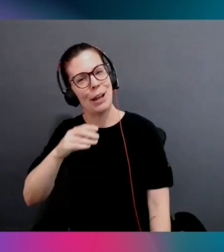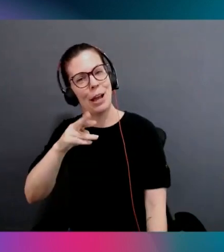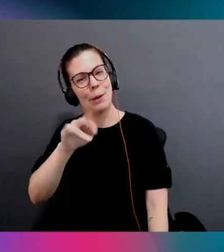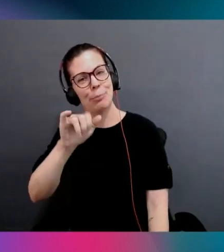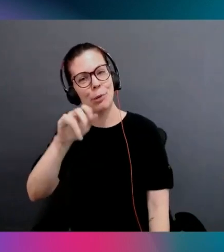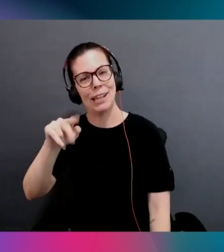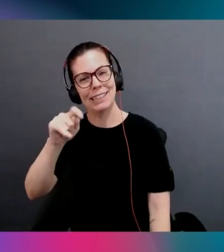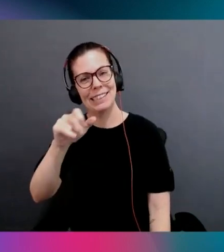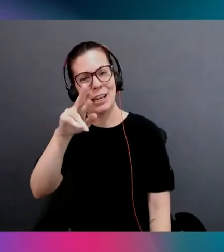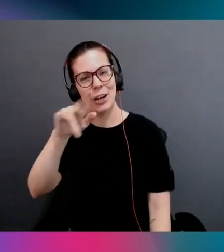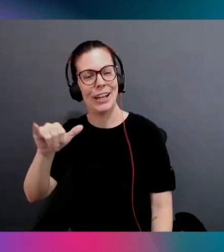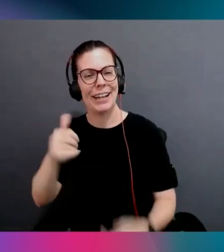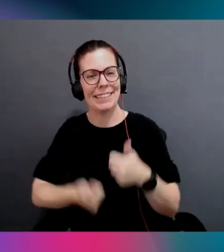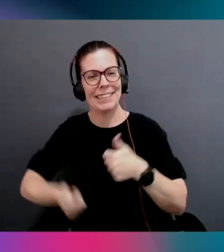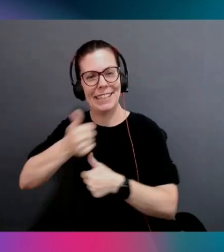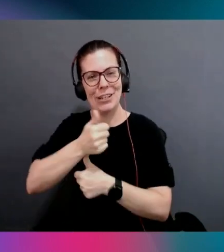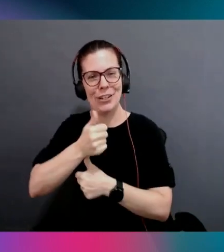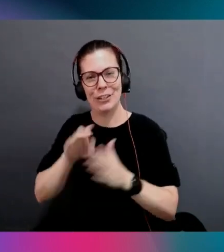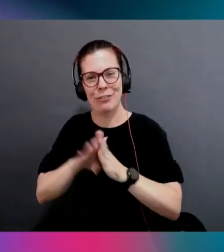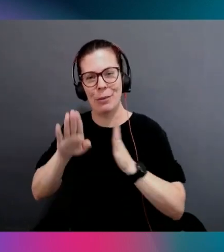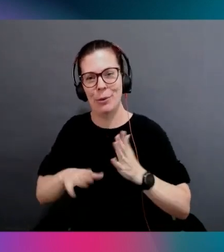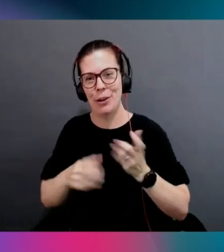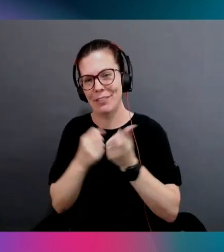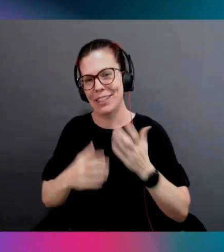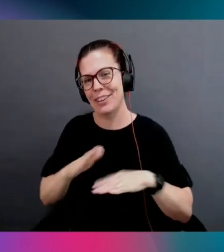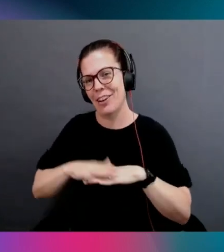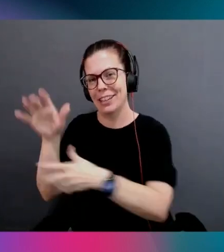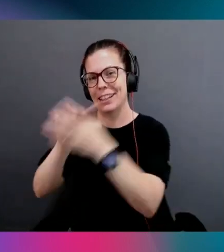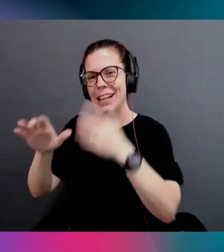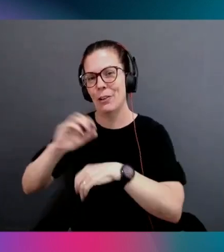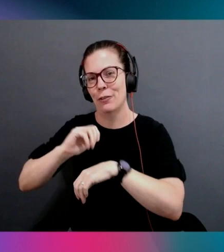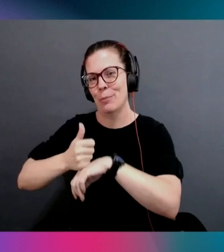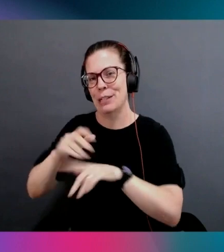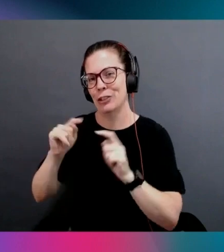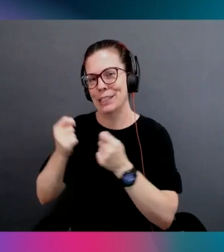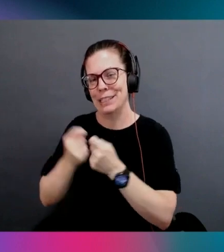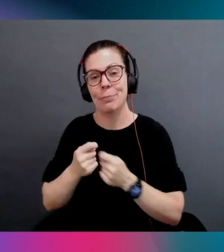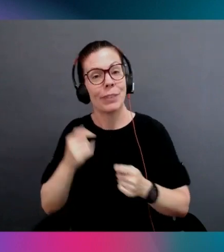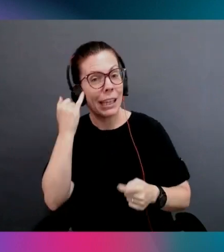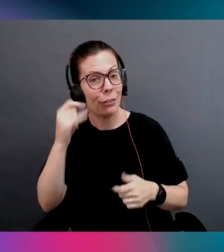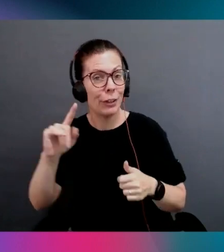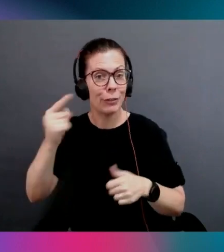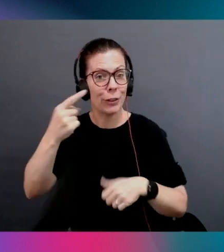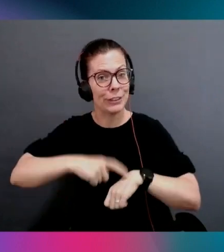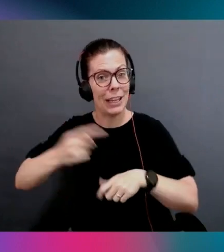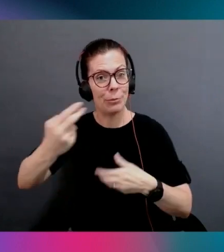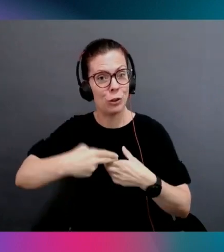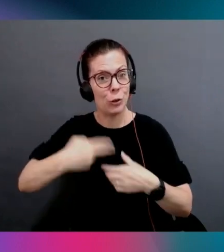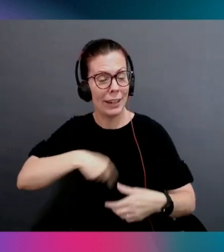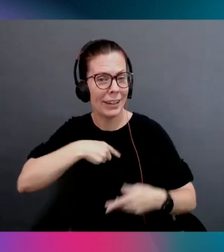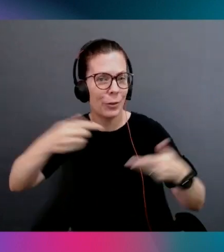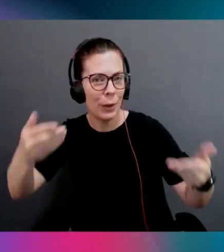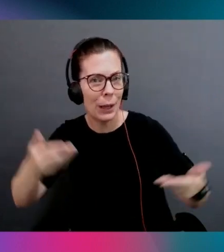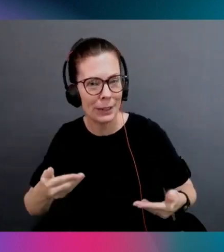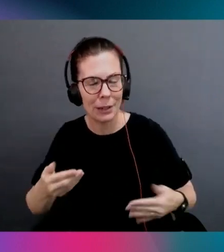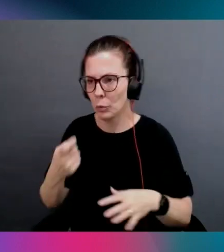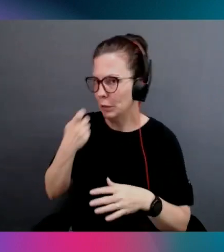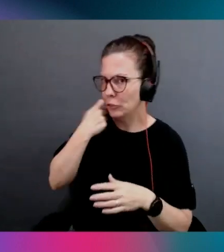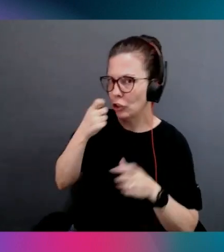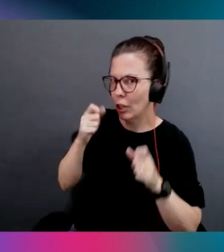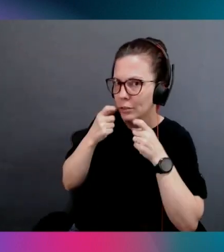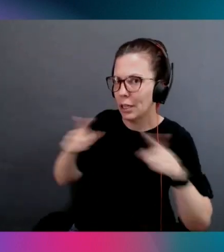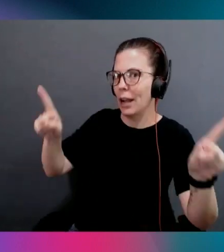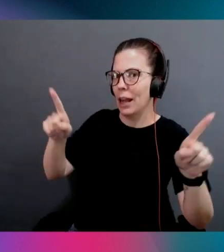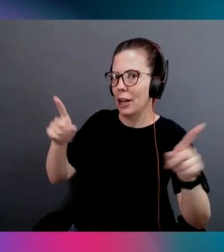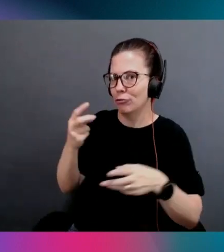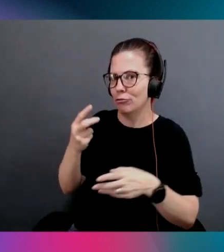CloudFormation team, and if this is your first time joining us, welcome. Now, we're about to talk about something that was just announced, right? We've got two